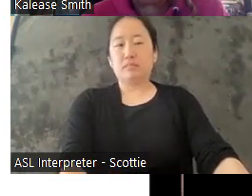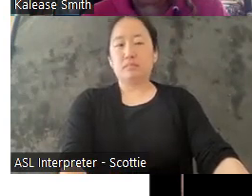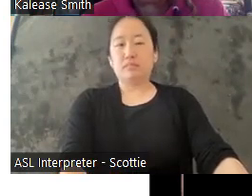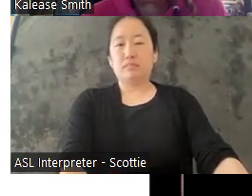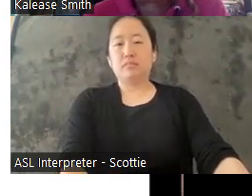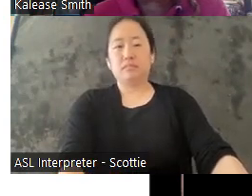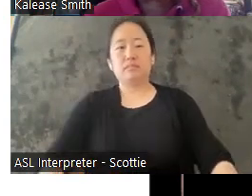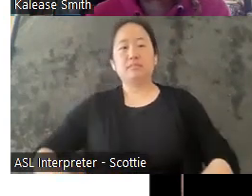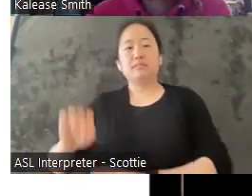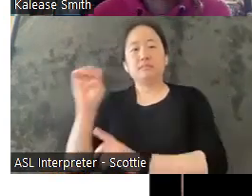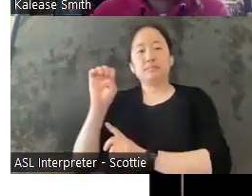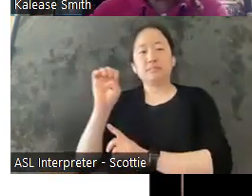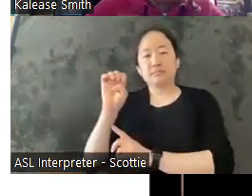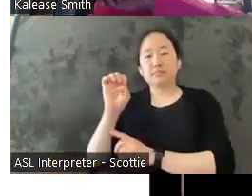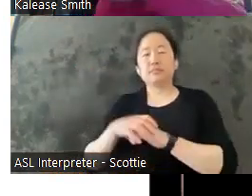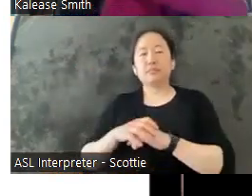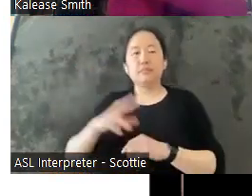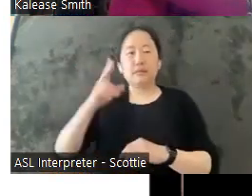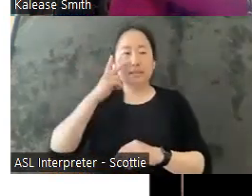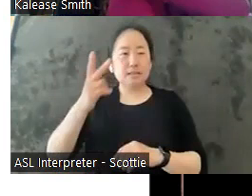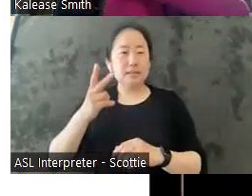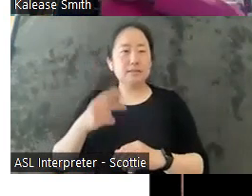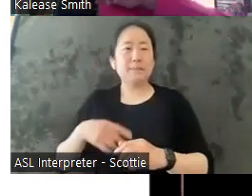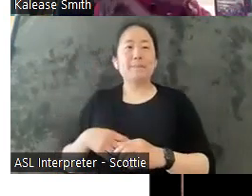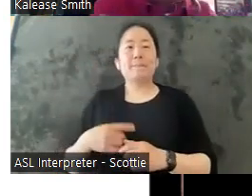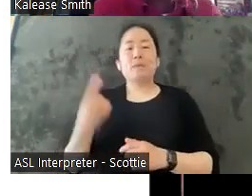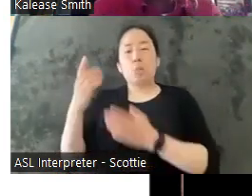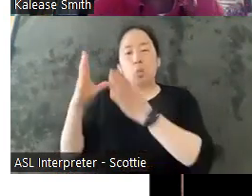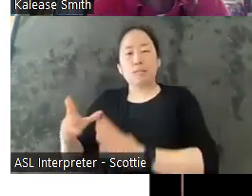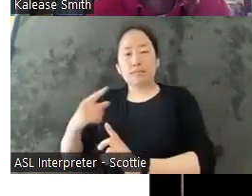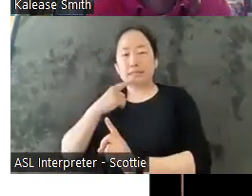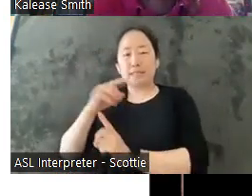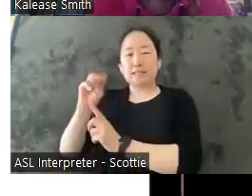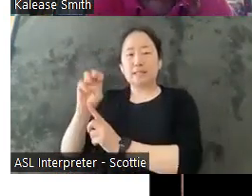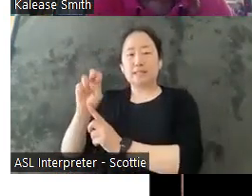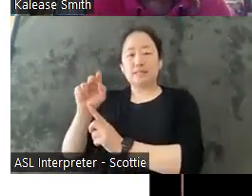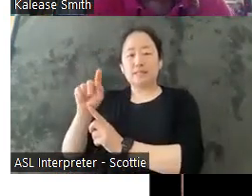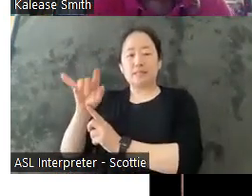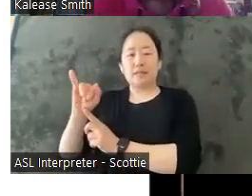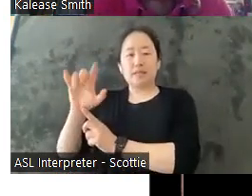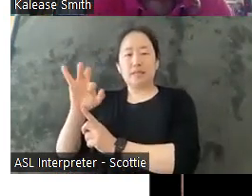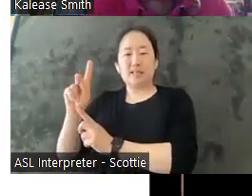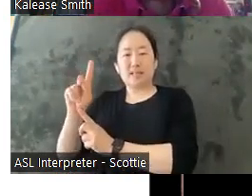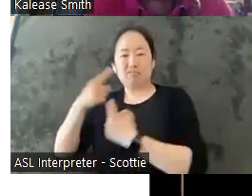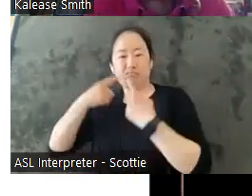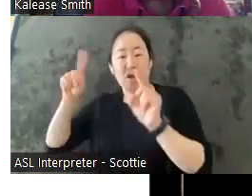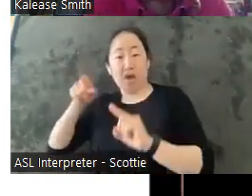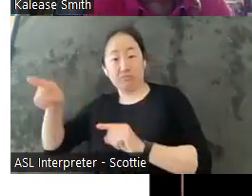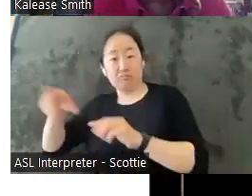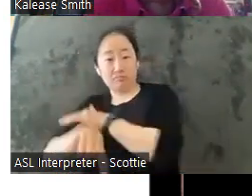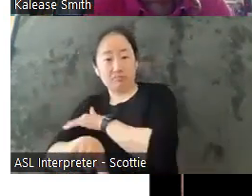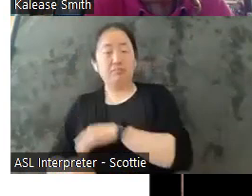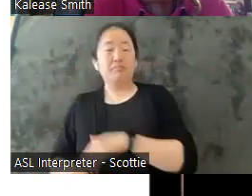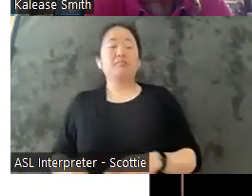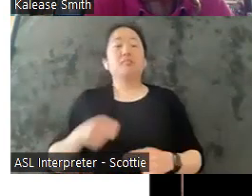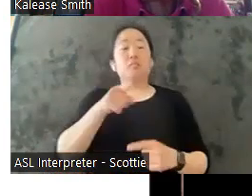I have a couple of things in the chat. One person says the Menti link is working for them. If you're having trouble accessing it, you can also, on the top